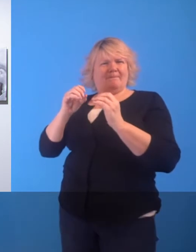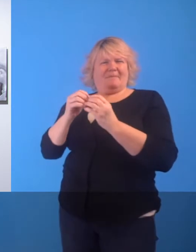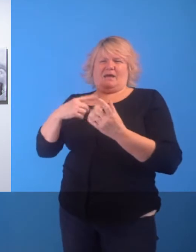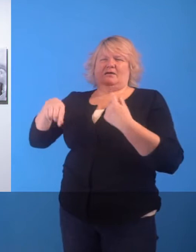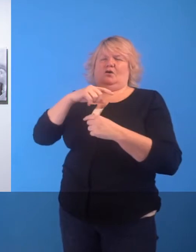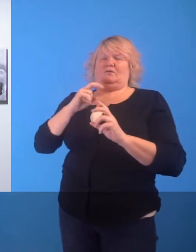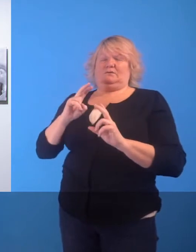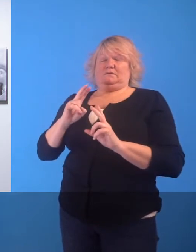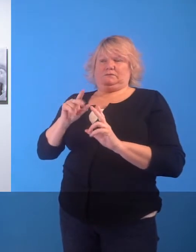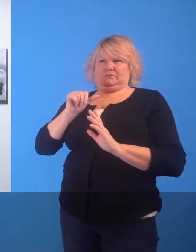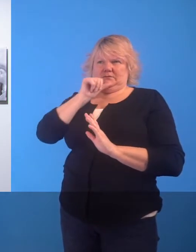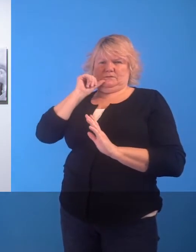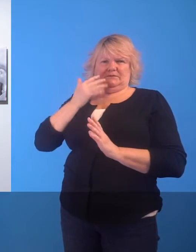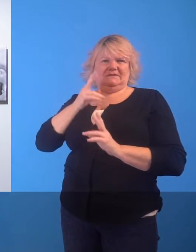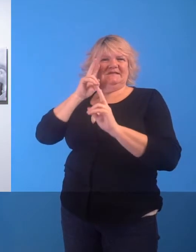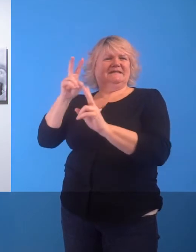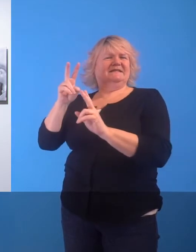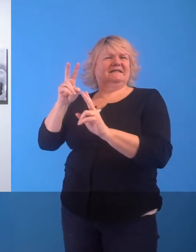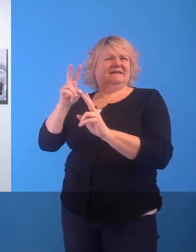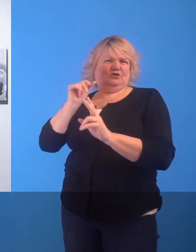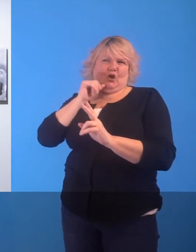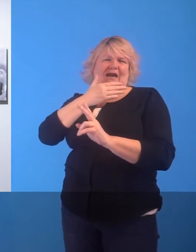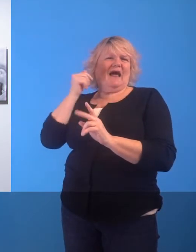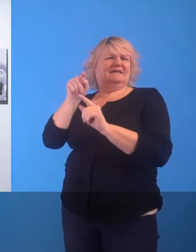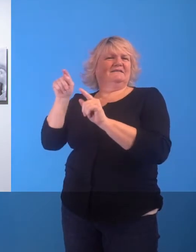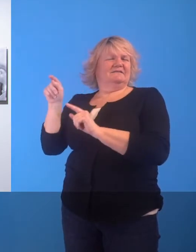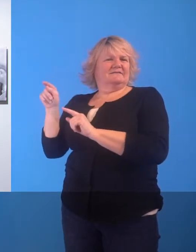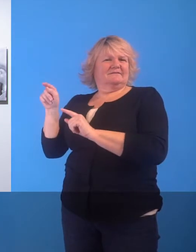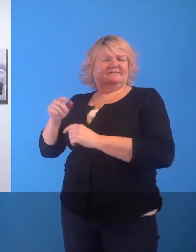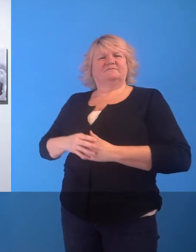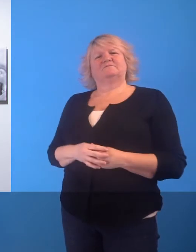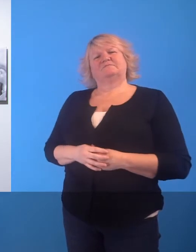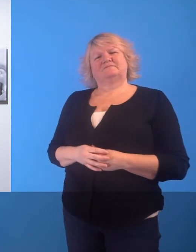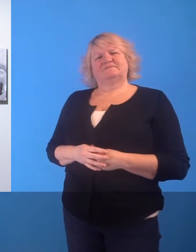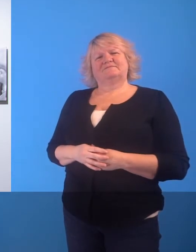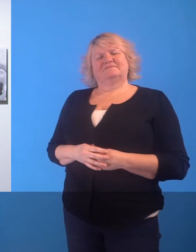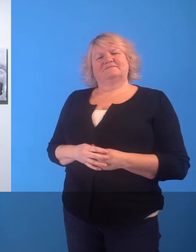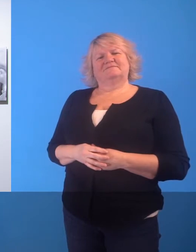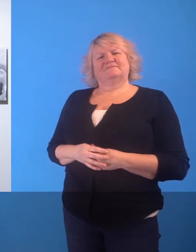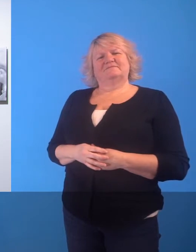camera undoubtedly makes for some uncomfortable imagery.